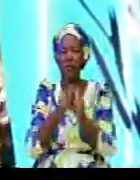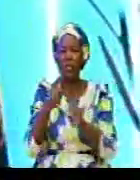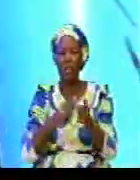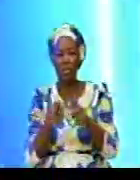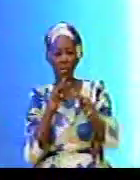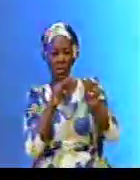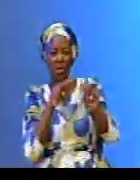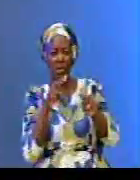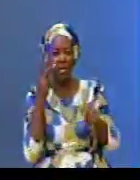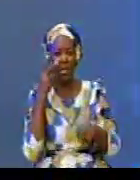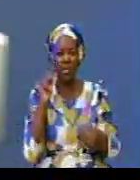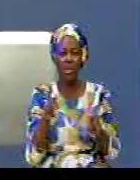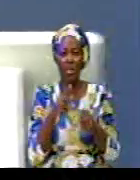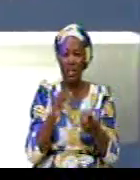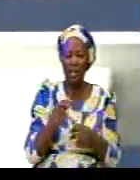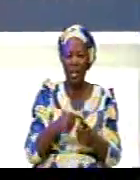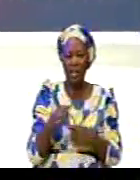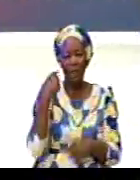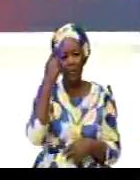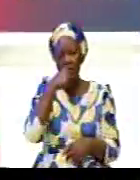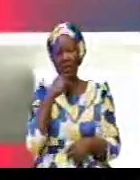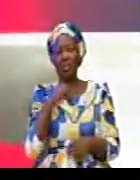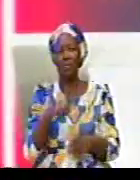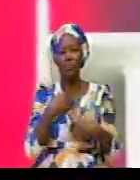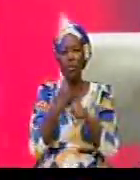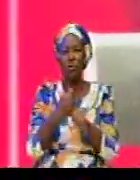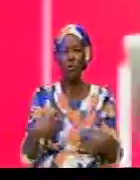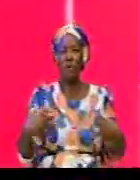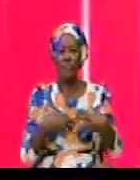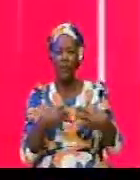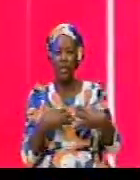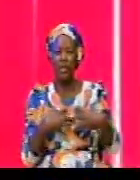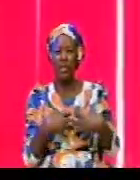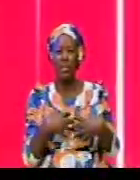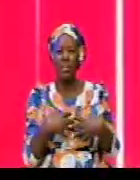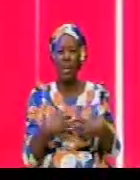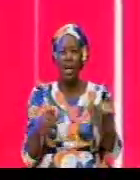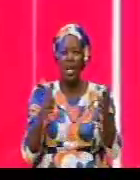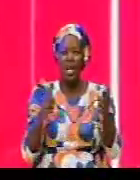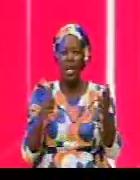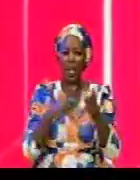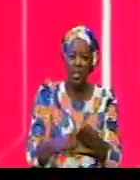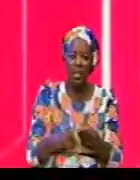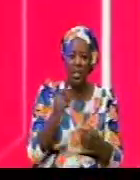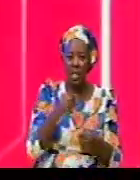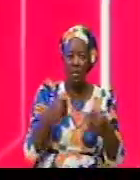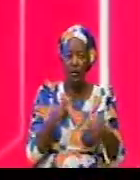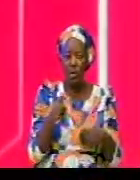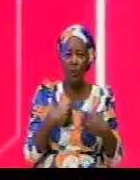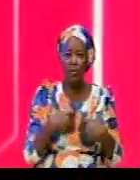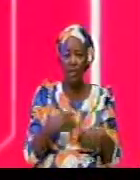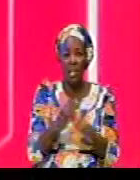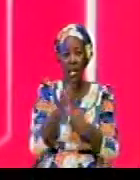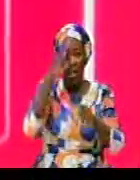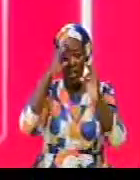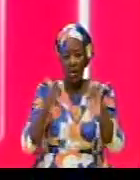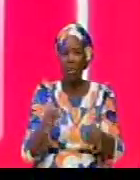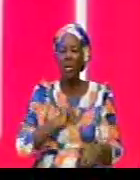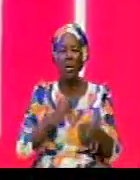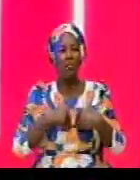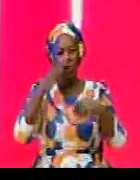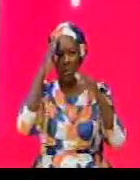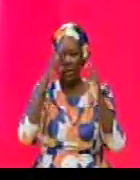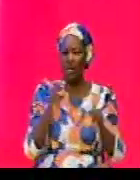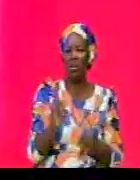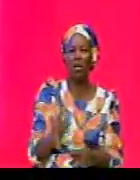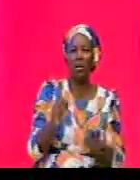and your neighbors around living with you, you look at them like this, their faces terrify you.